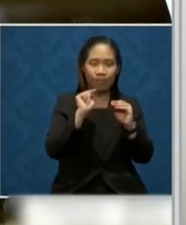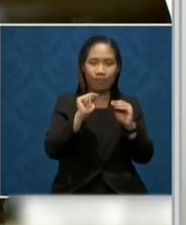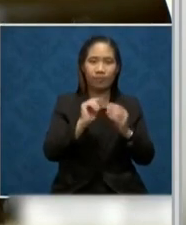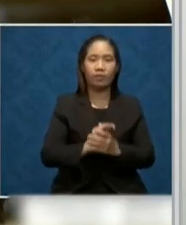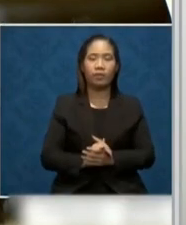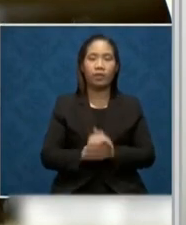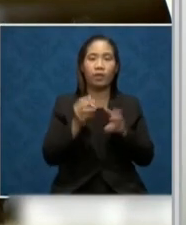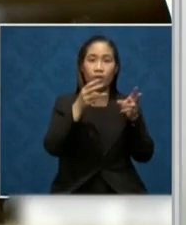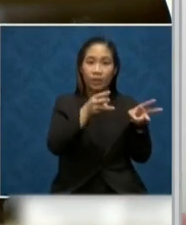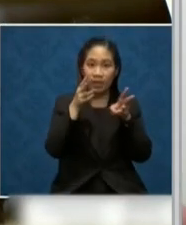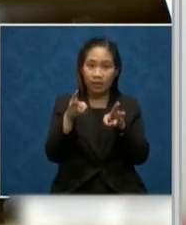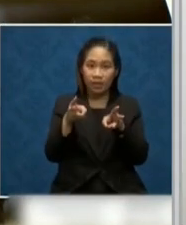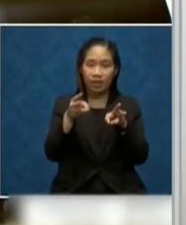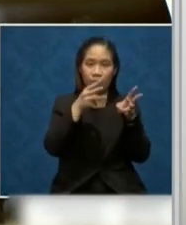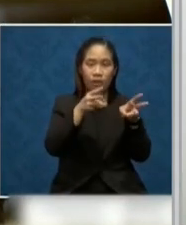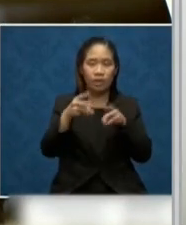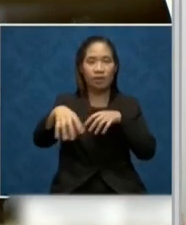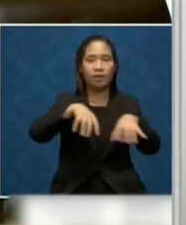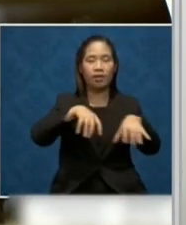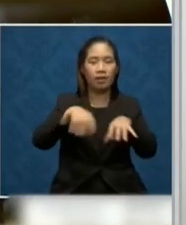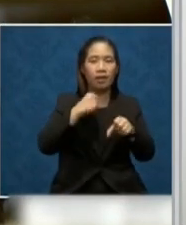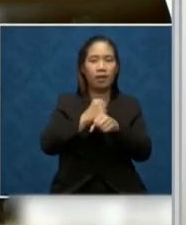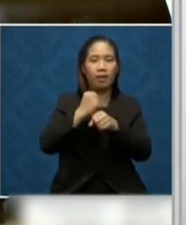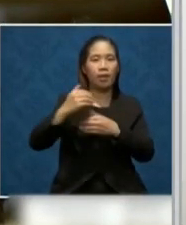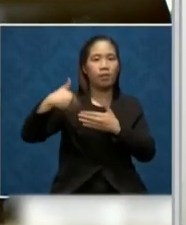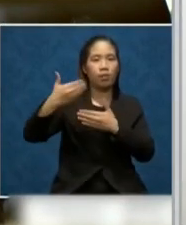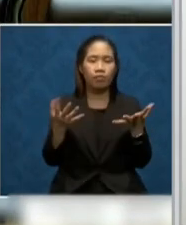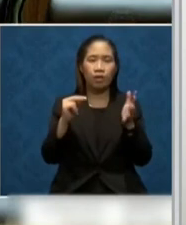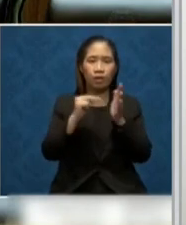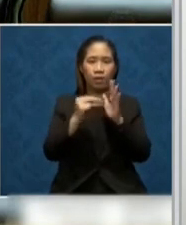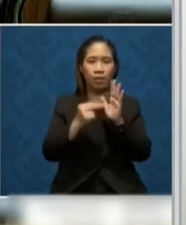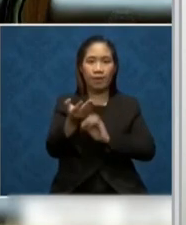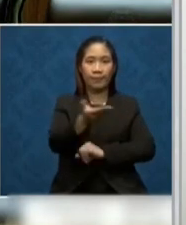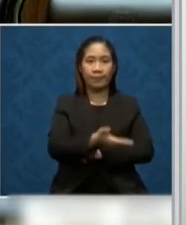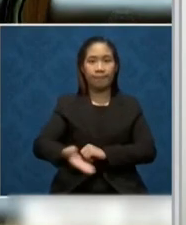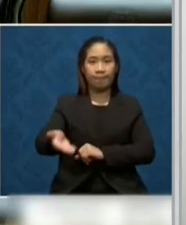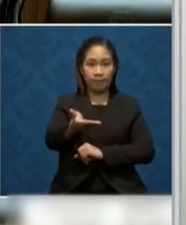progressive policies that a lot of people want and they share in similarity with Move